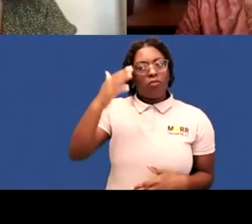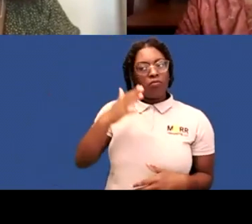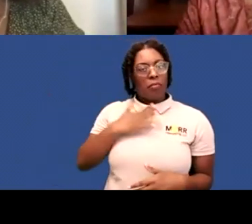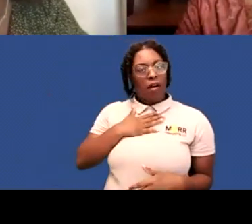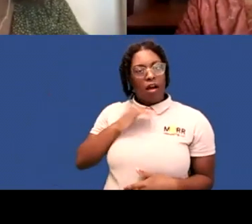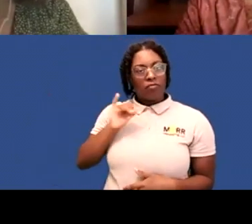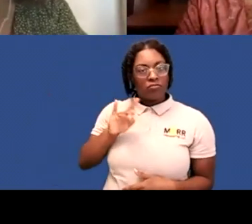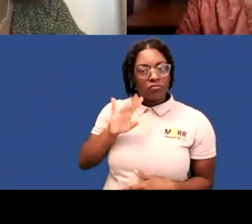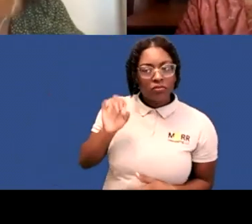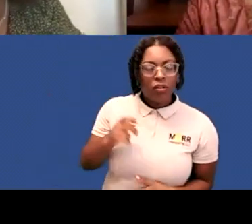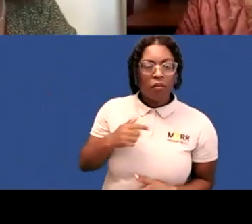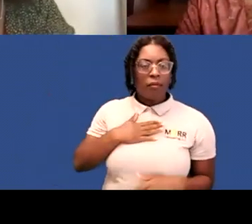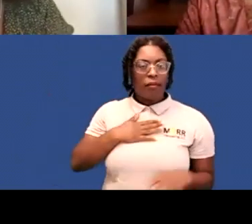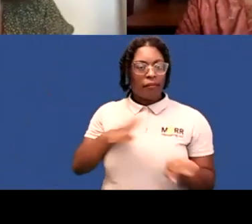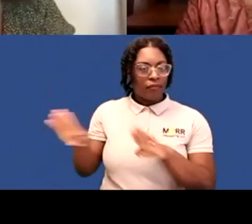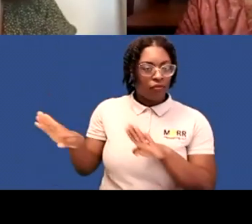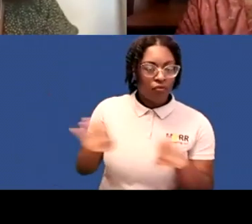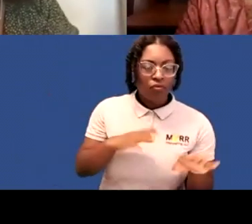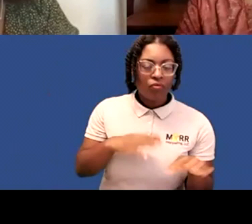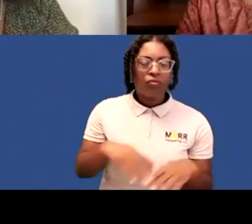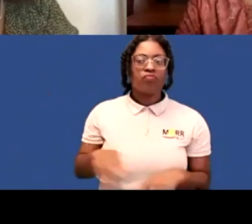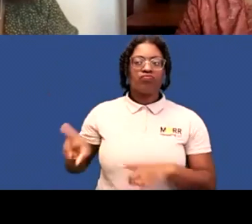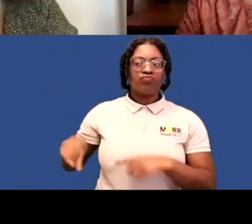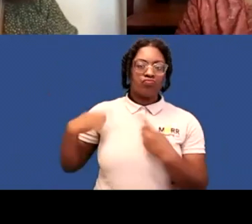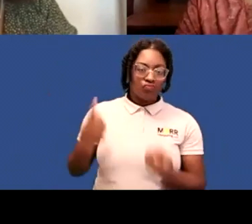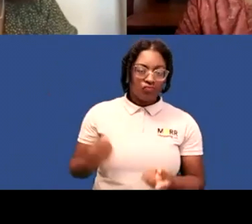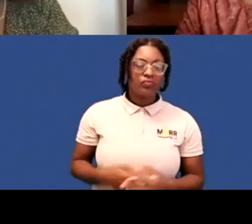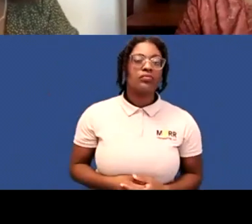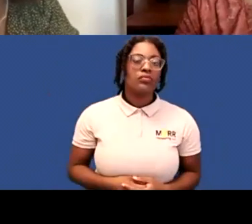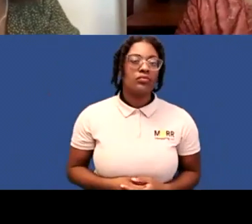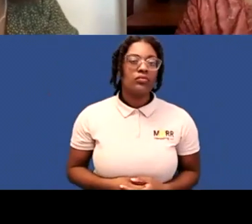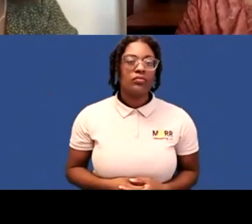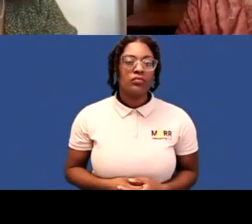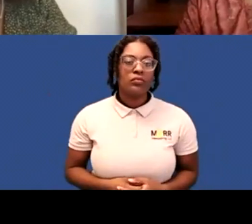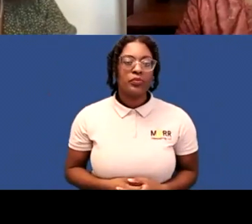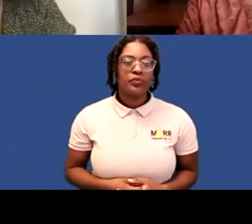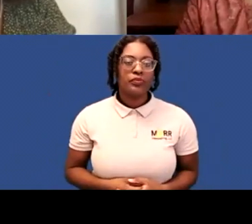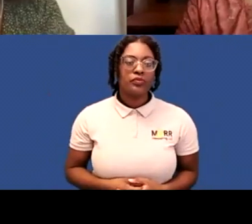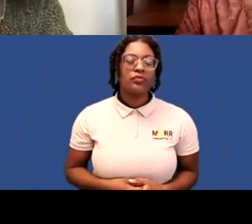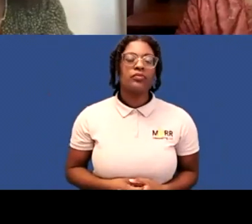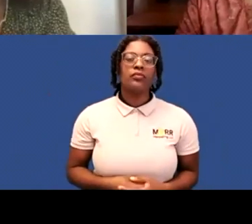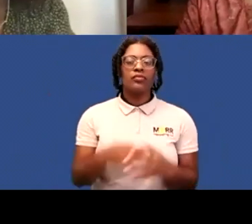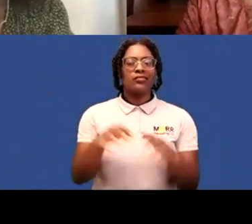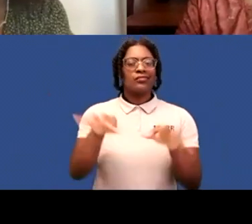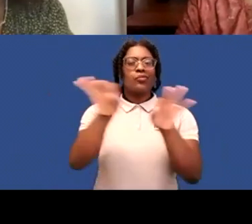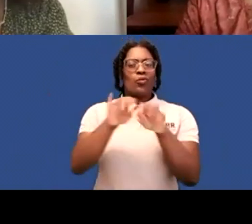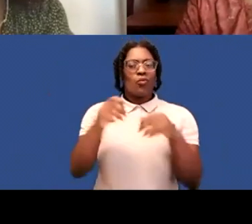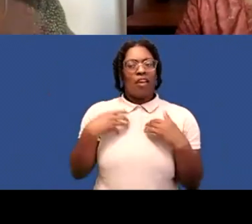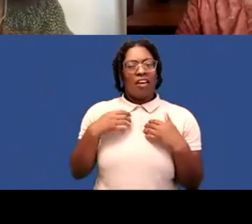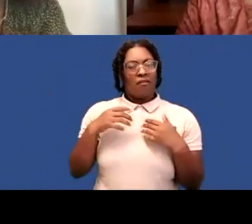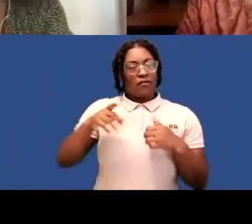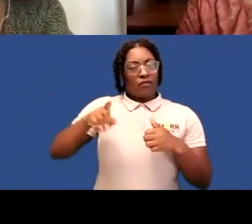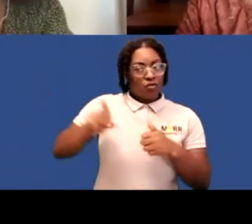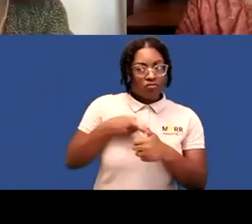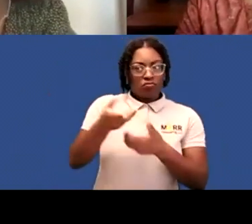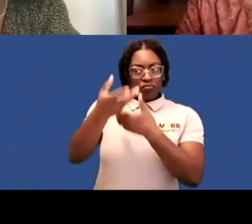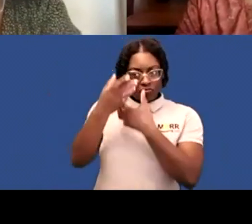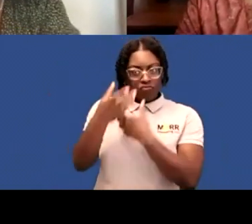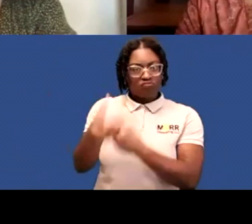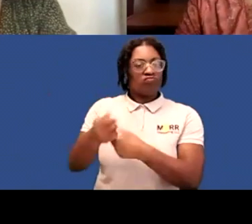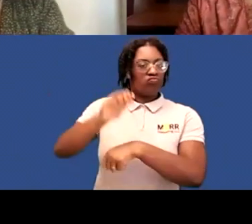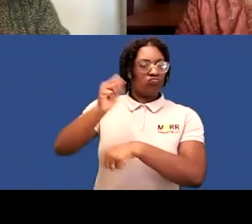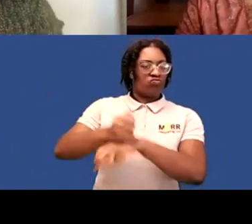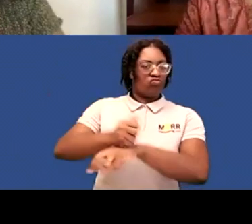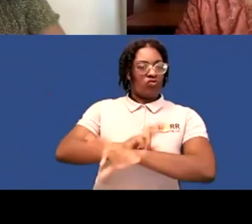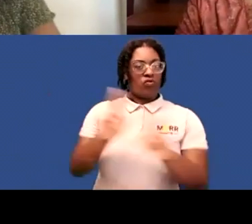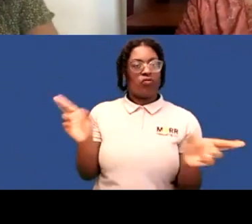strained, then the amount that they receive from you education-wise is gonna be less than if they know you're wide